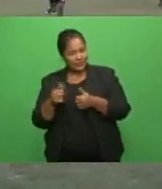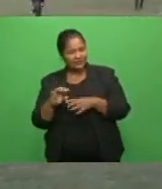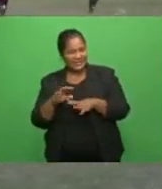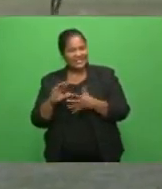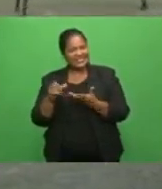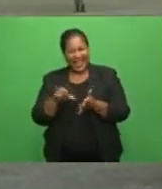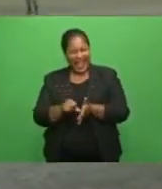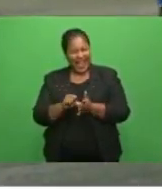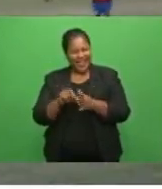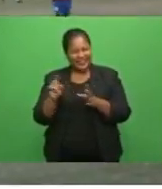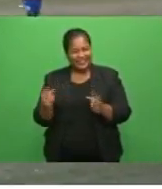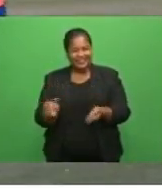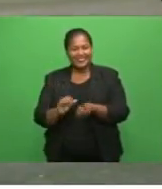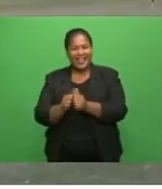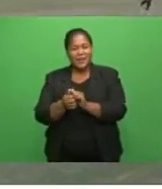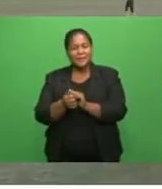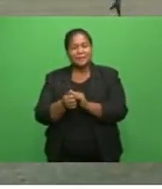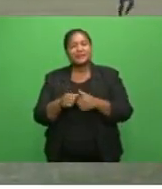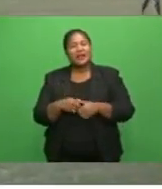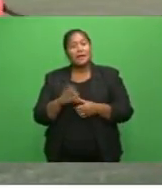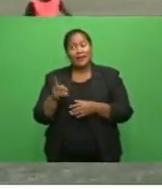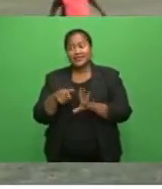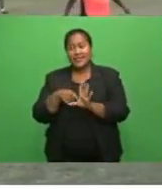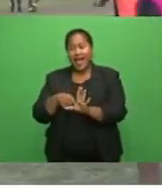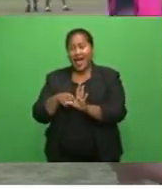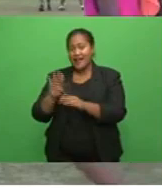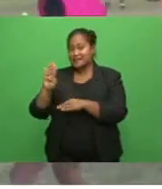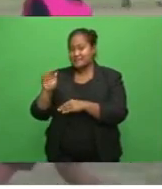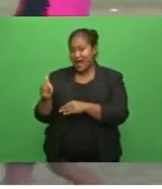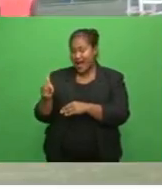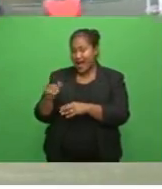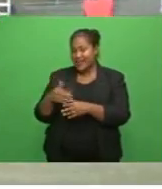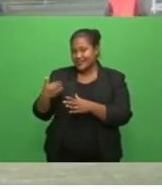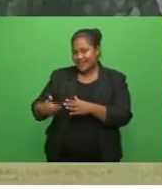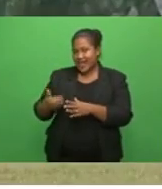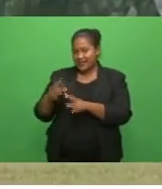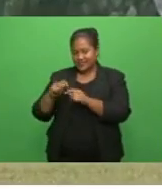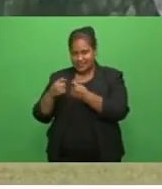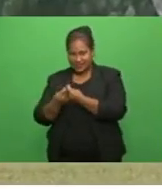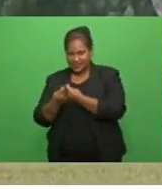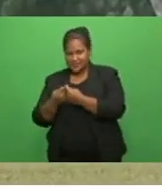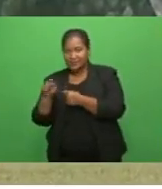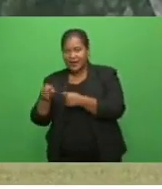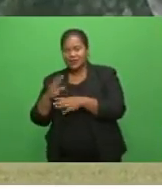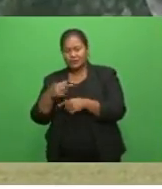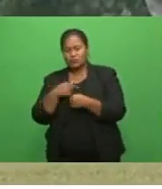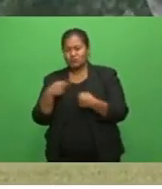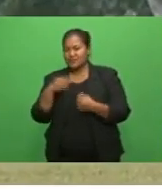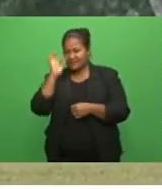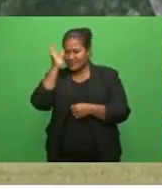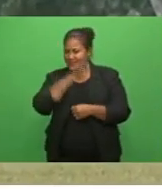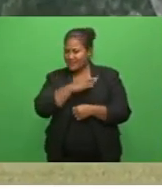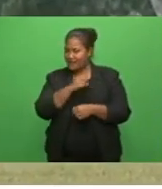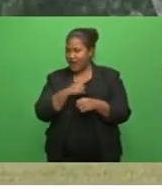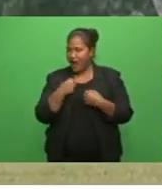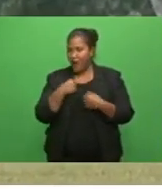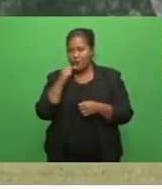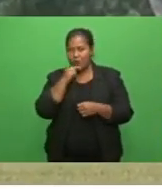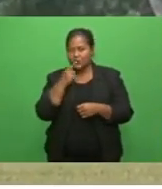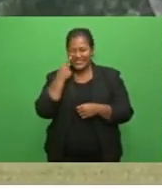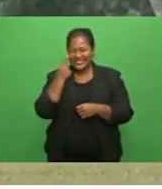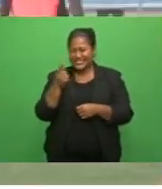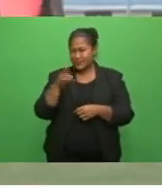odds might be stacked against the young Bar side, they are remaining optimistic. We believe in our boys, and we have seen them train